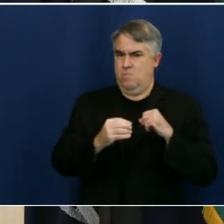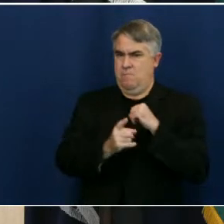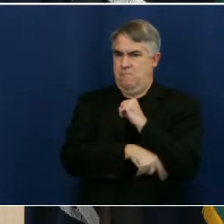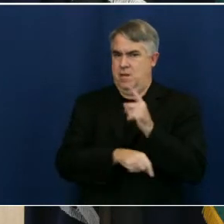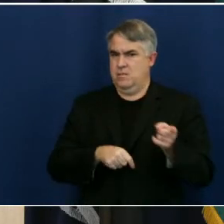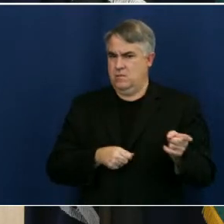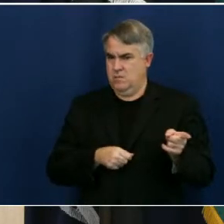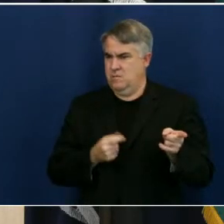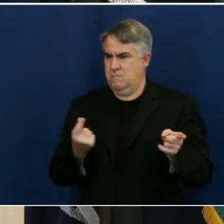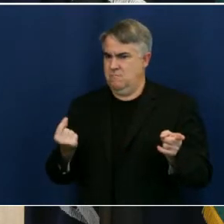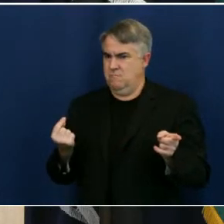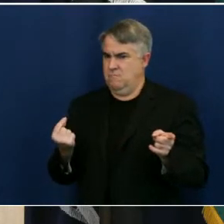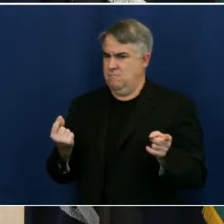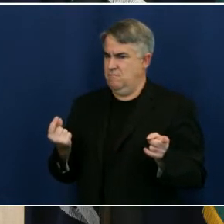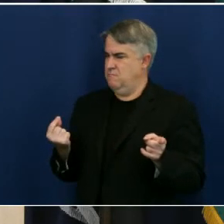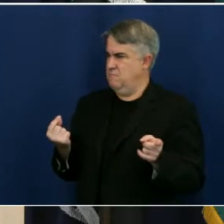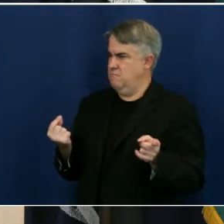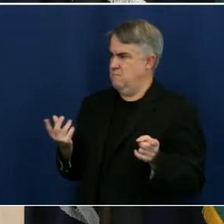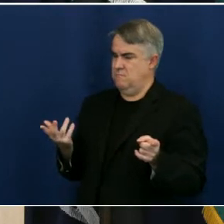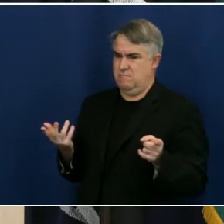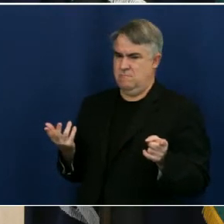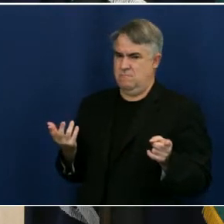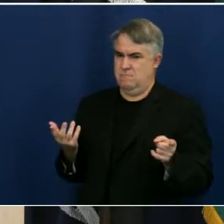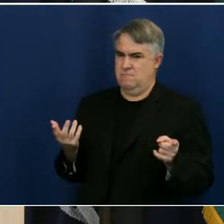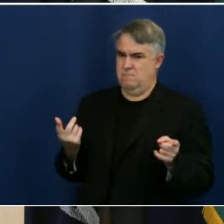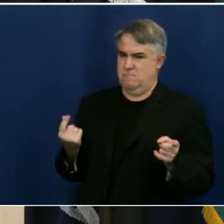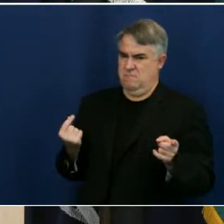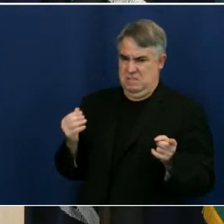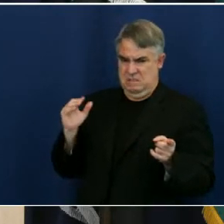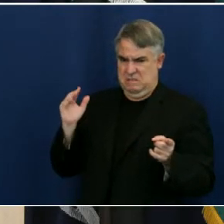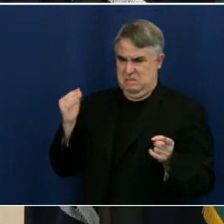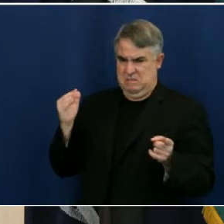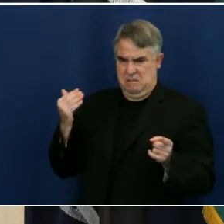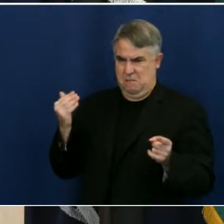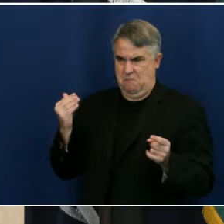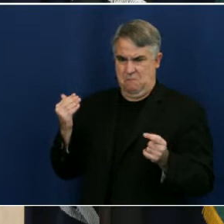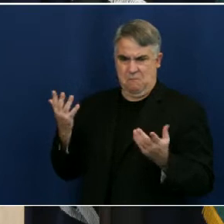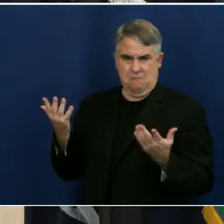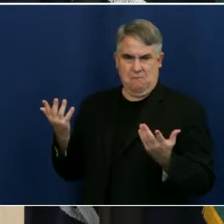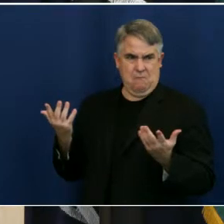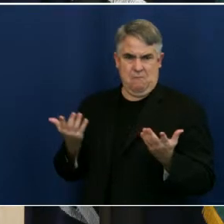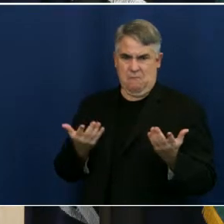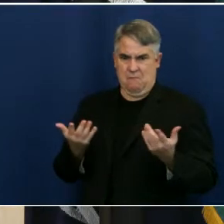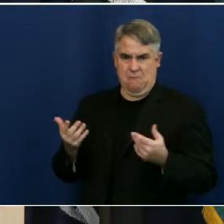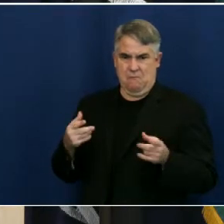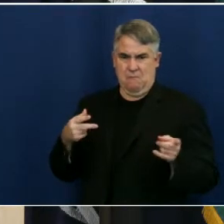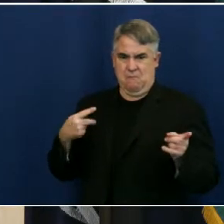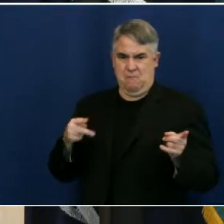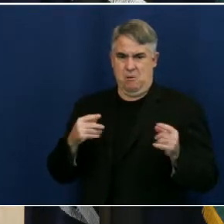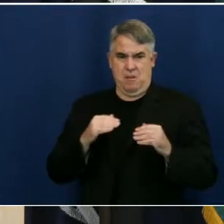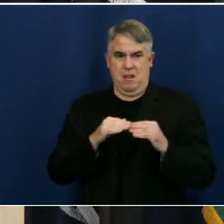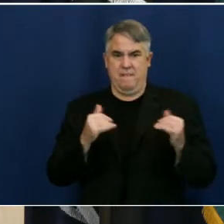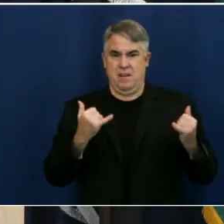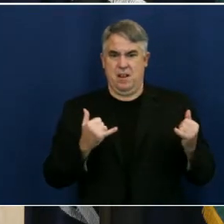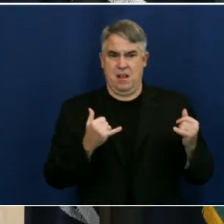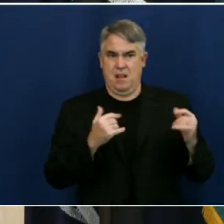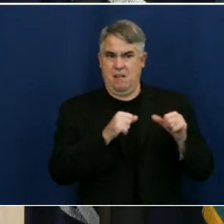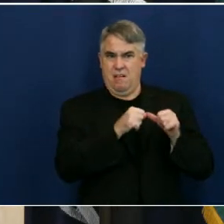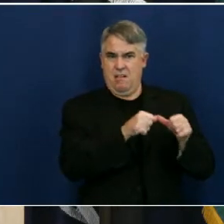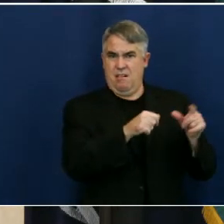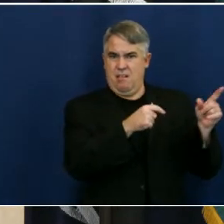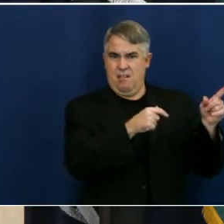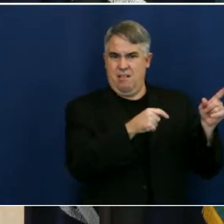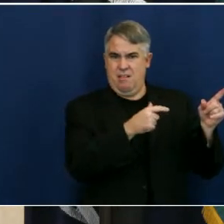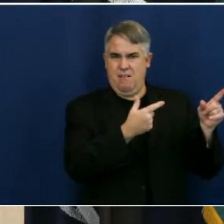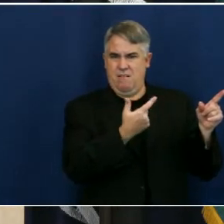on current case rates, it would seem we are a long ways from moving out of the purple tier. What are your expectations of